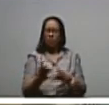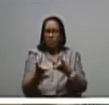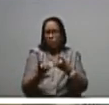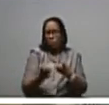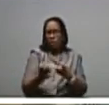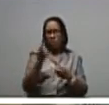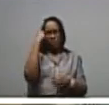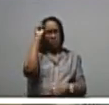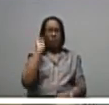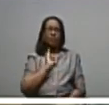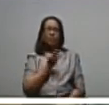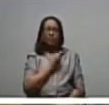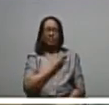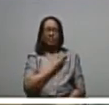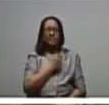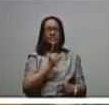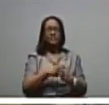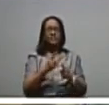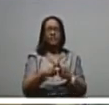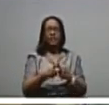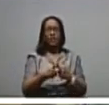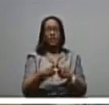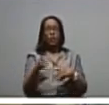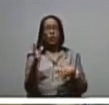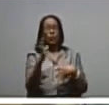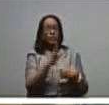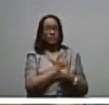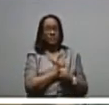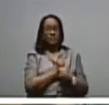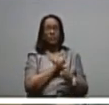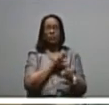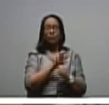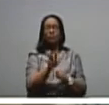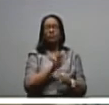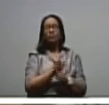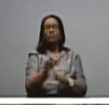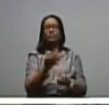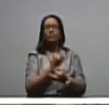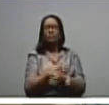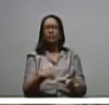the fullness of freedom, and we can truly say,